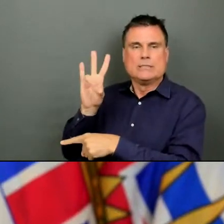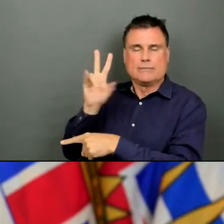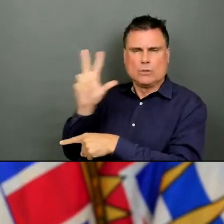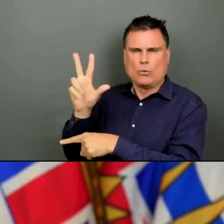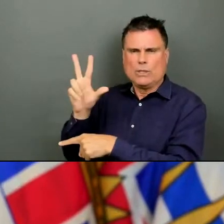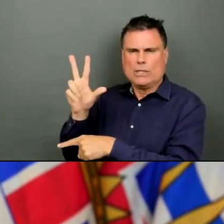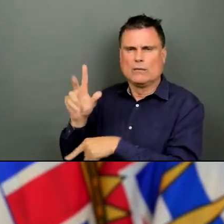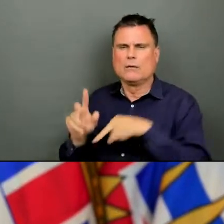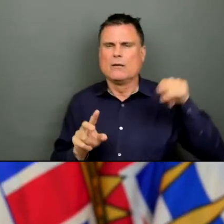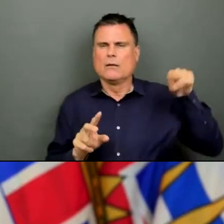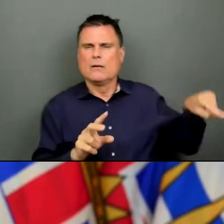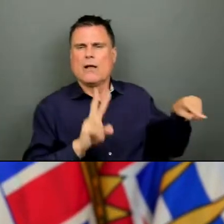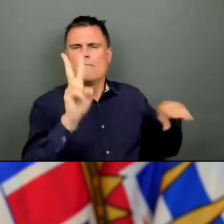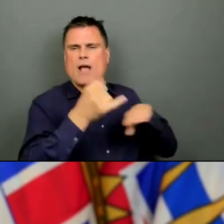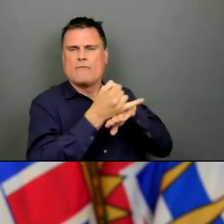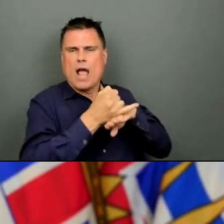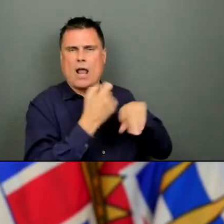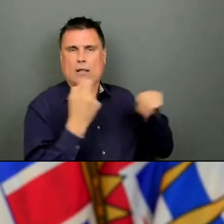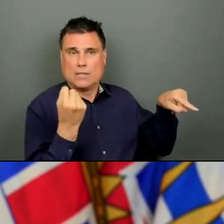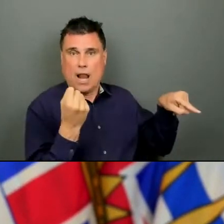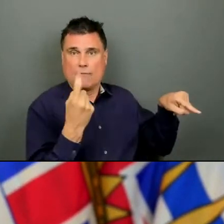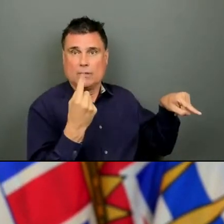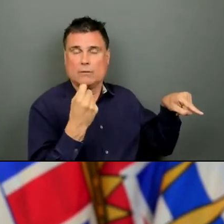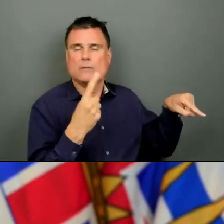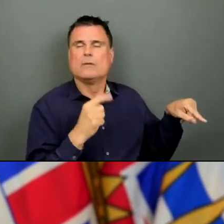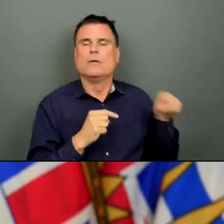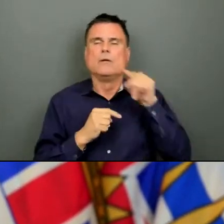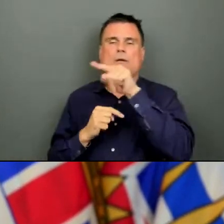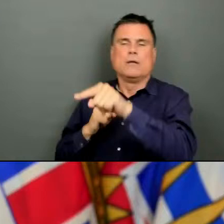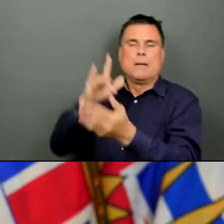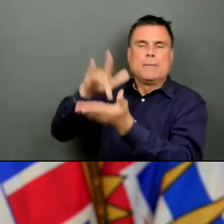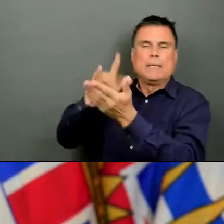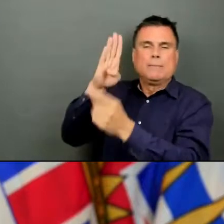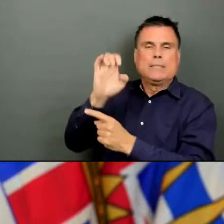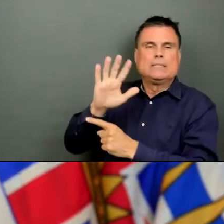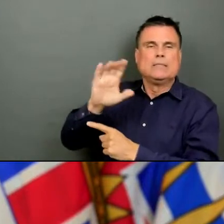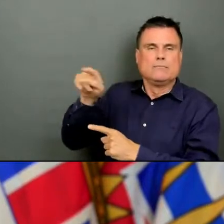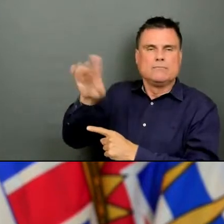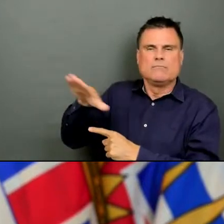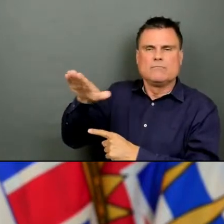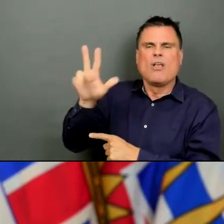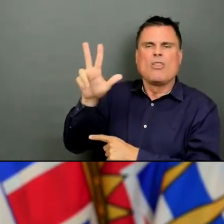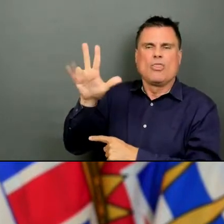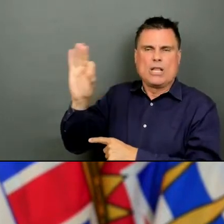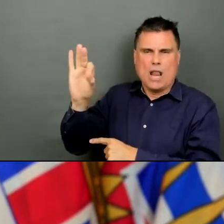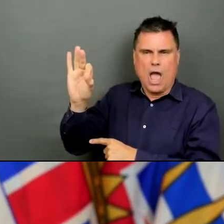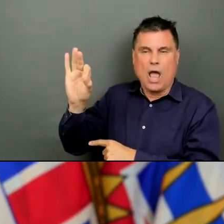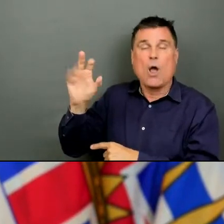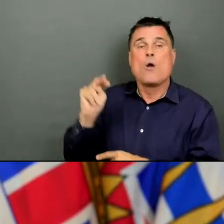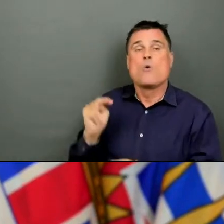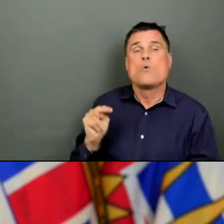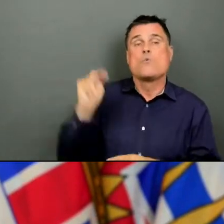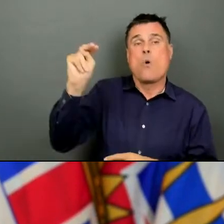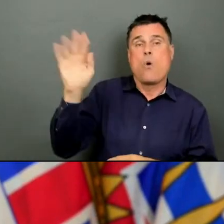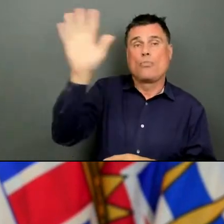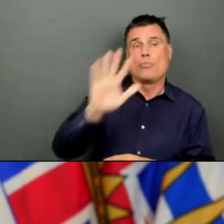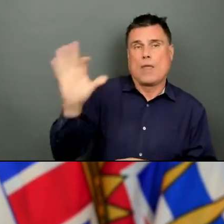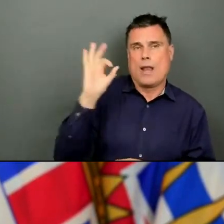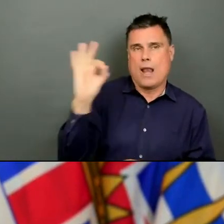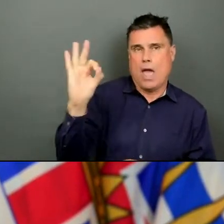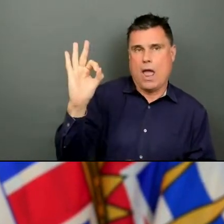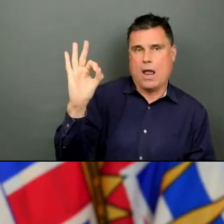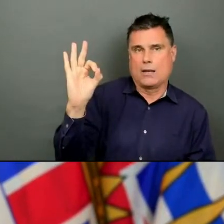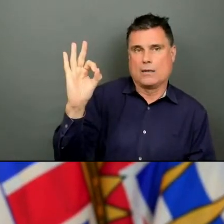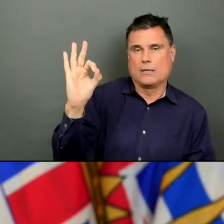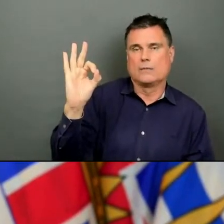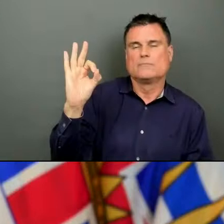Fraser Health Region, 11 people are in the Vancouver Island Health Region, 39 in are people who live in the interior